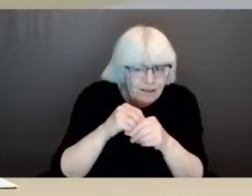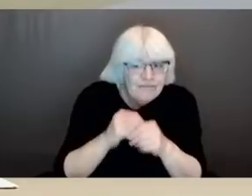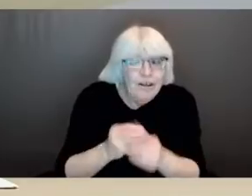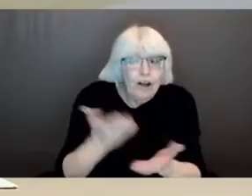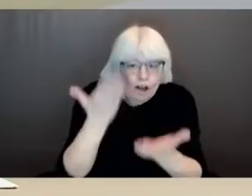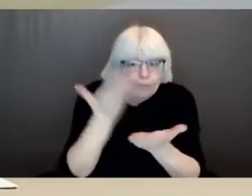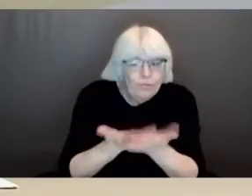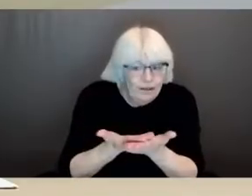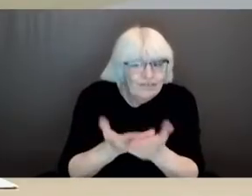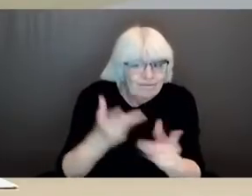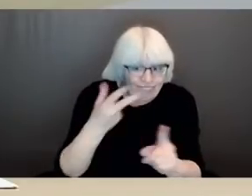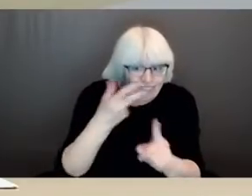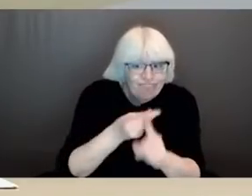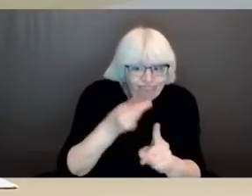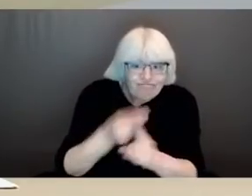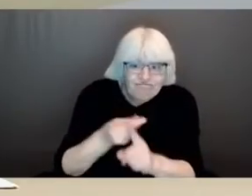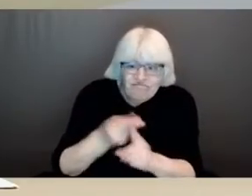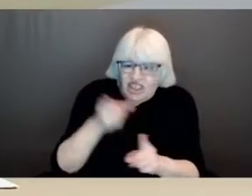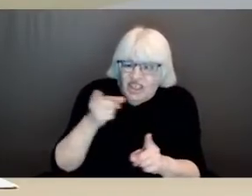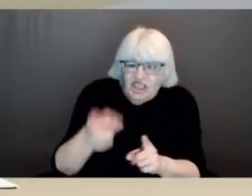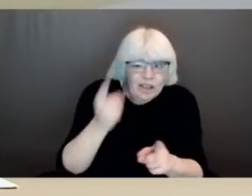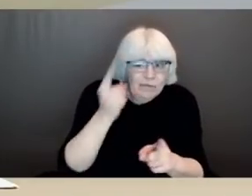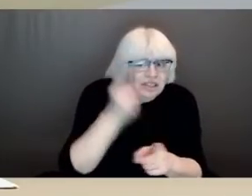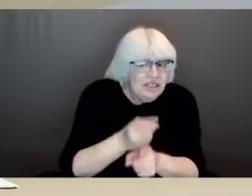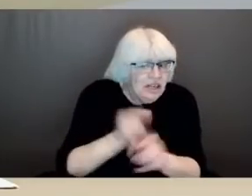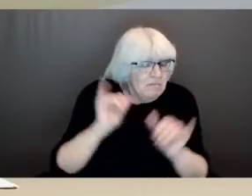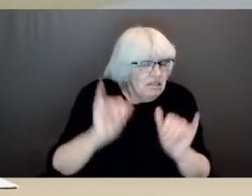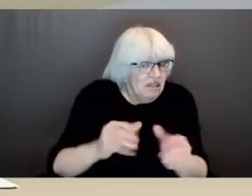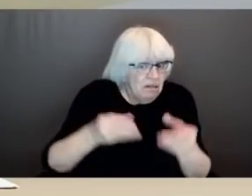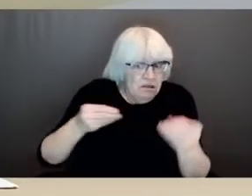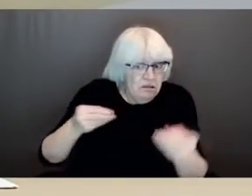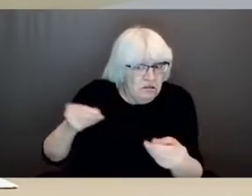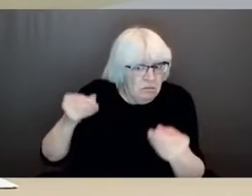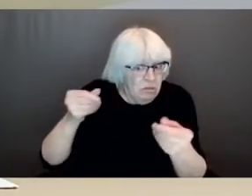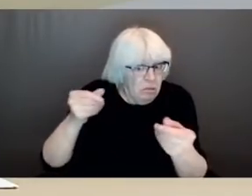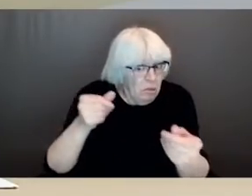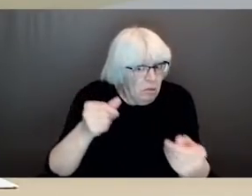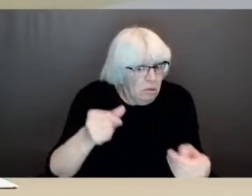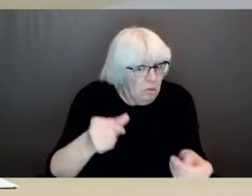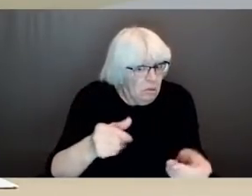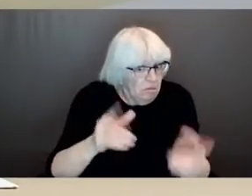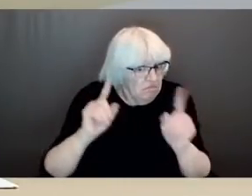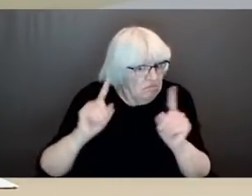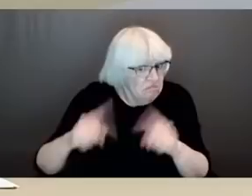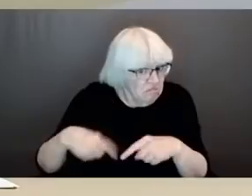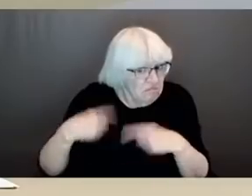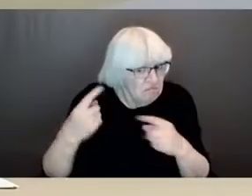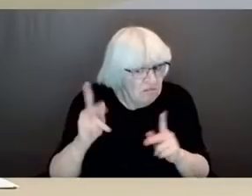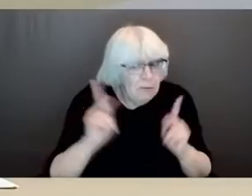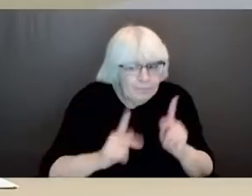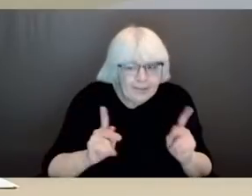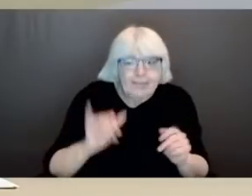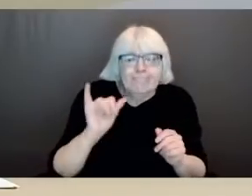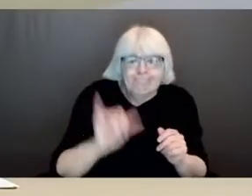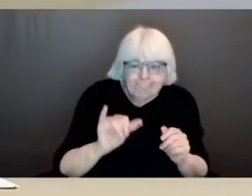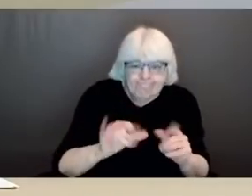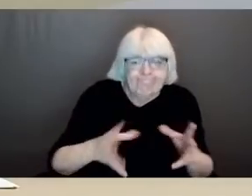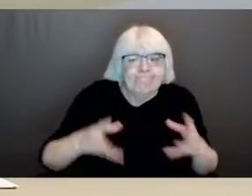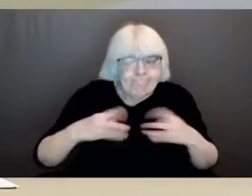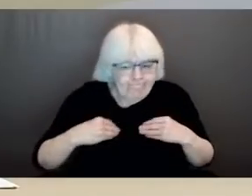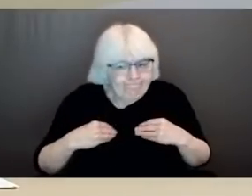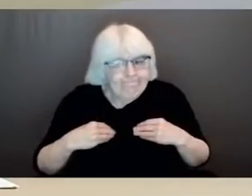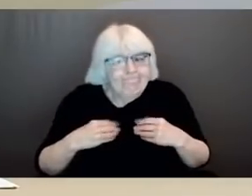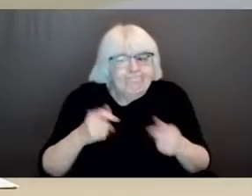It's been relatively. I think people are learning and adjusting. I was asked for